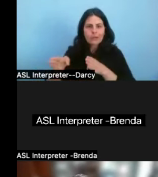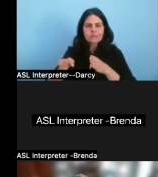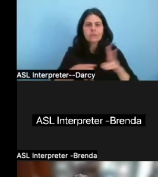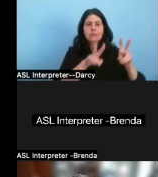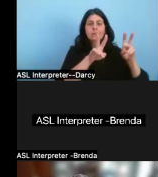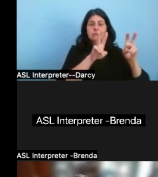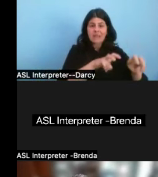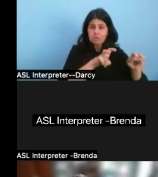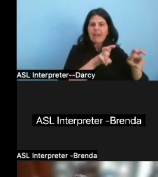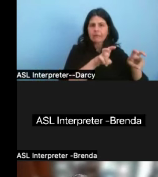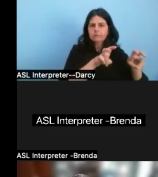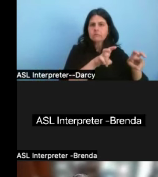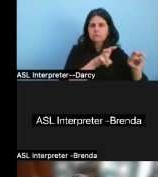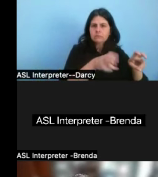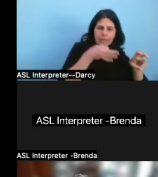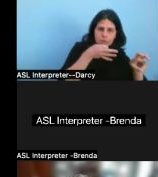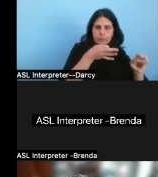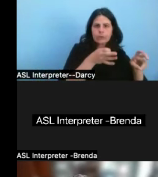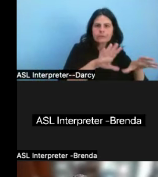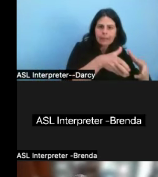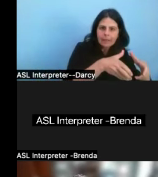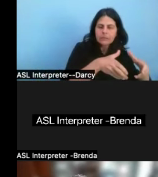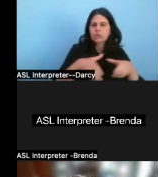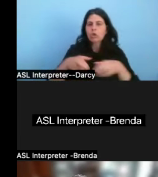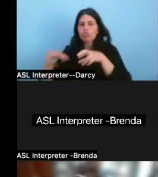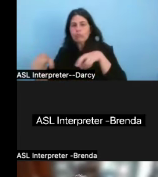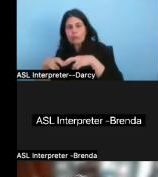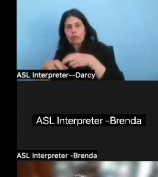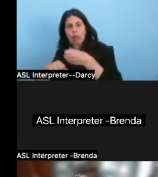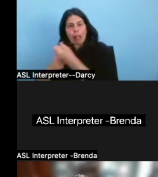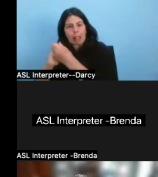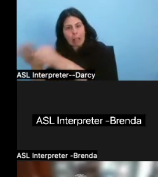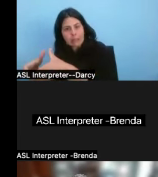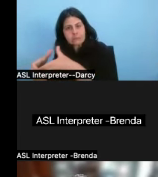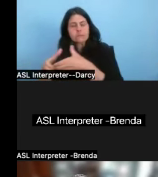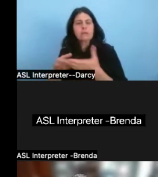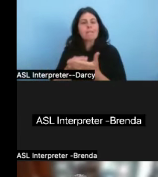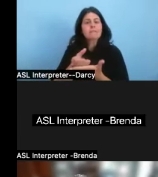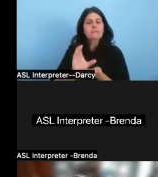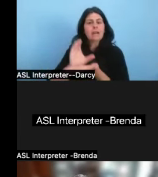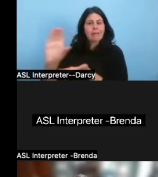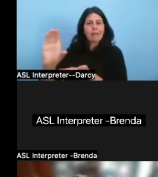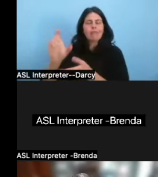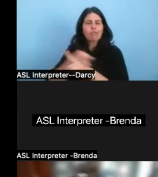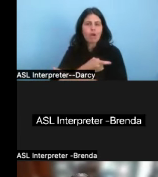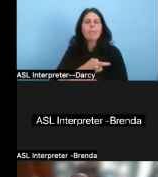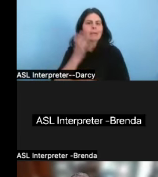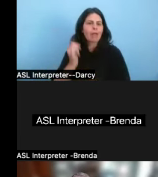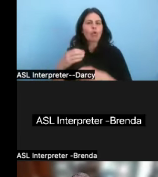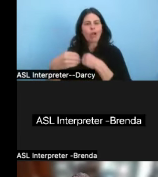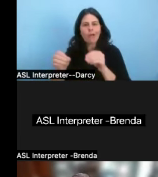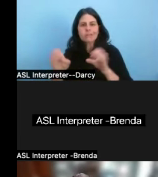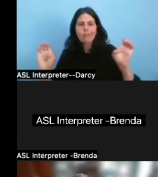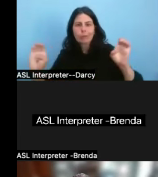expert committees, regional alliances. We have funding from the California Office of Emergency Services that gets